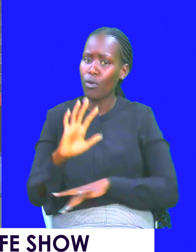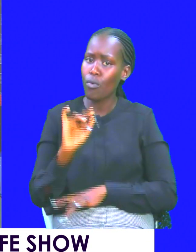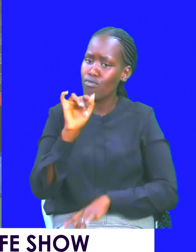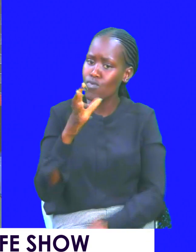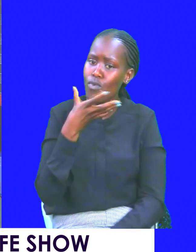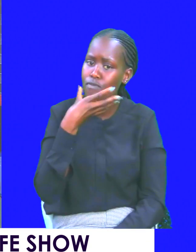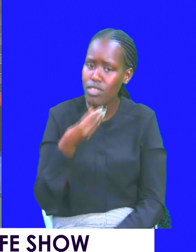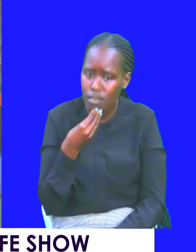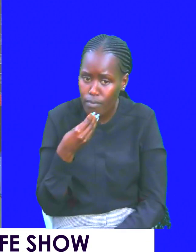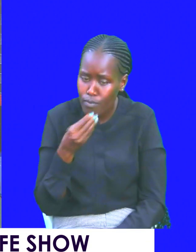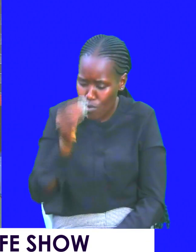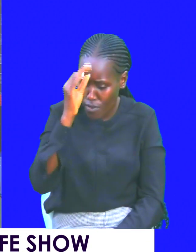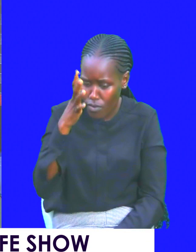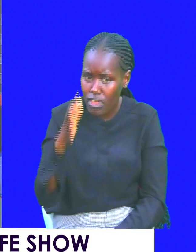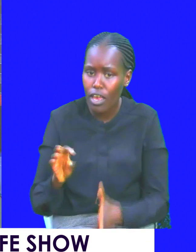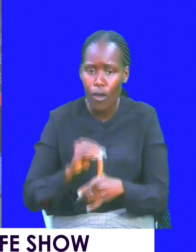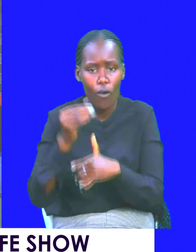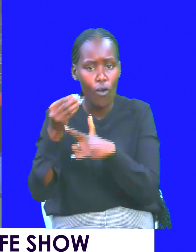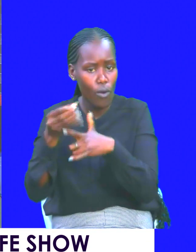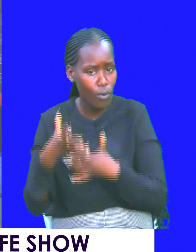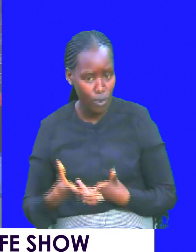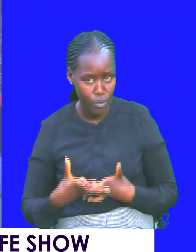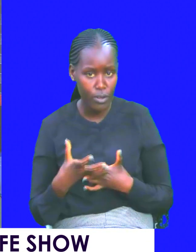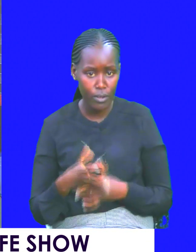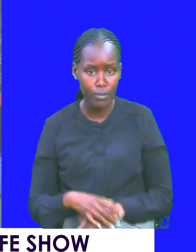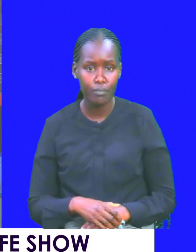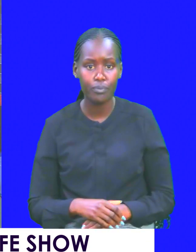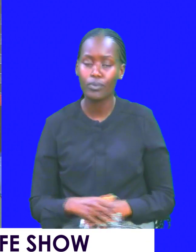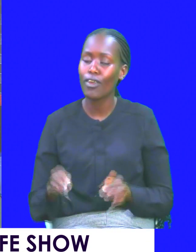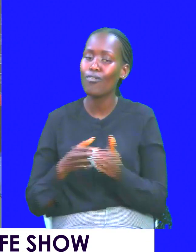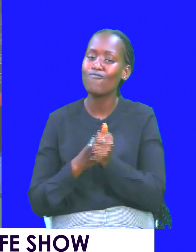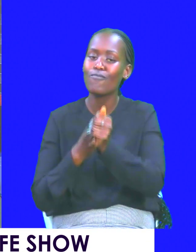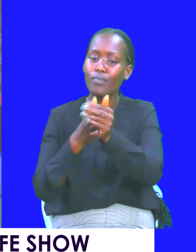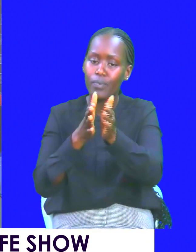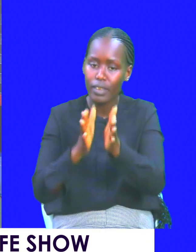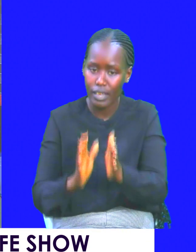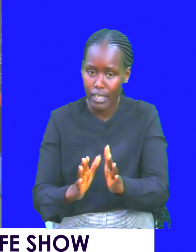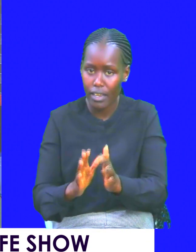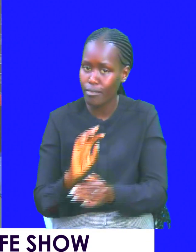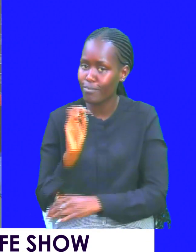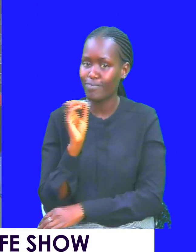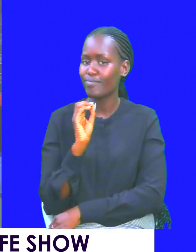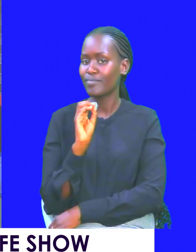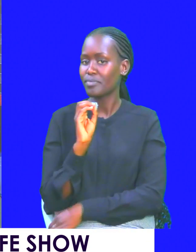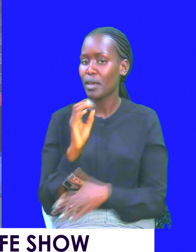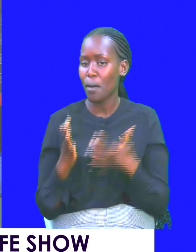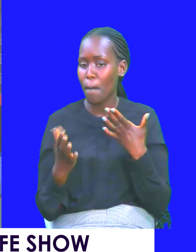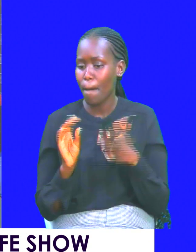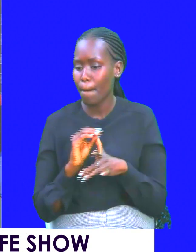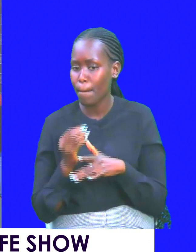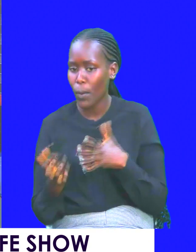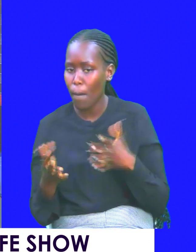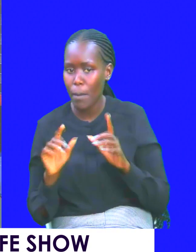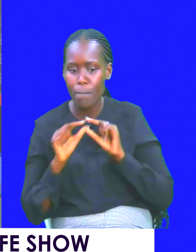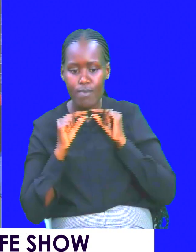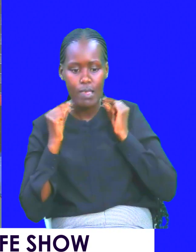father or I'm the leader here or probably I'm the